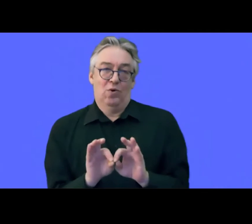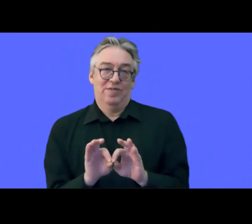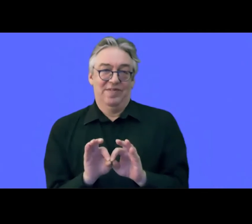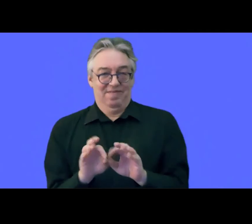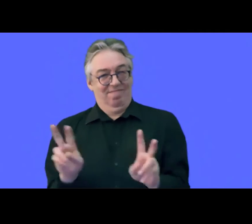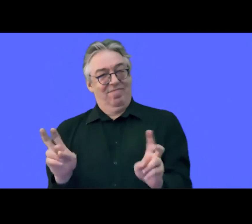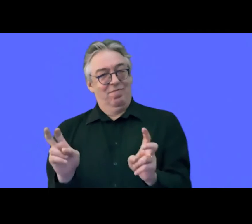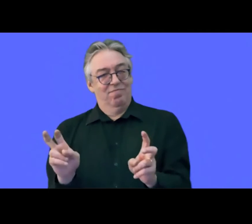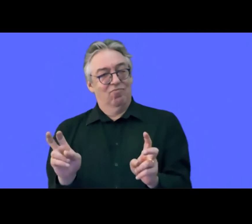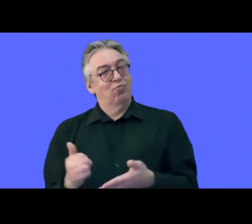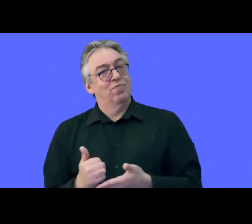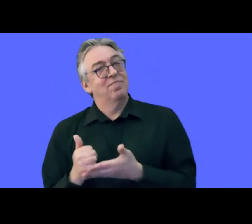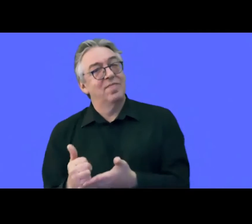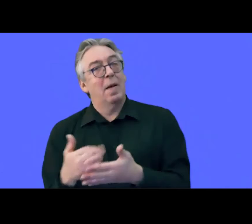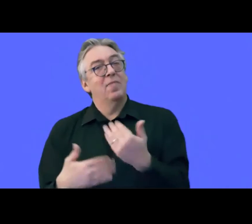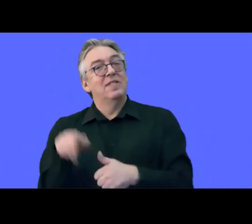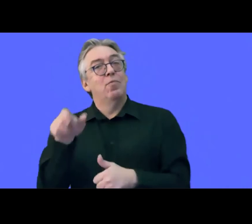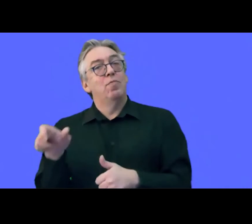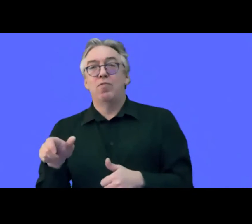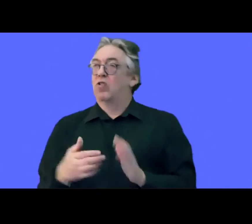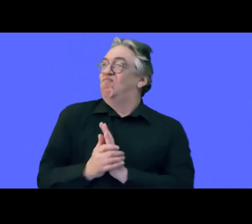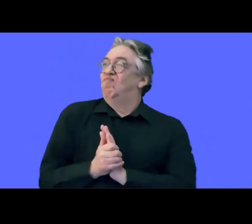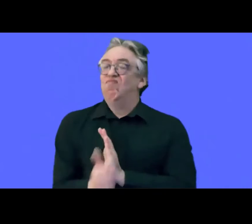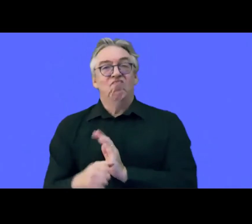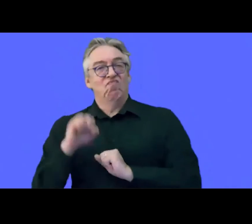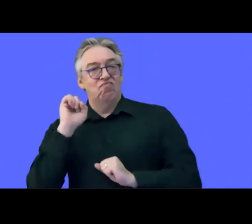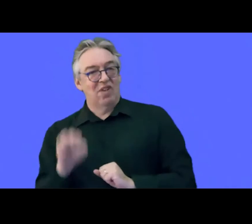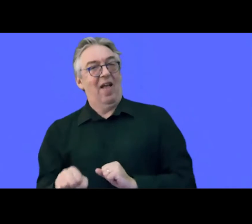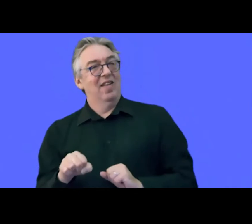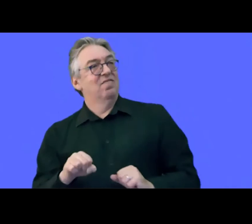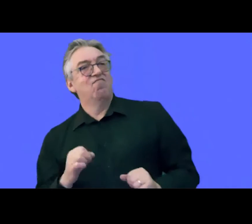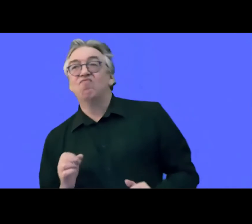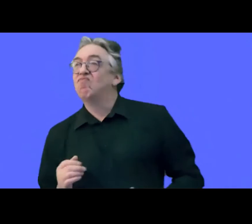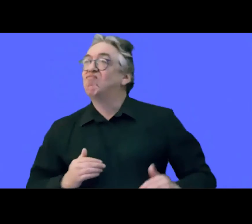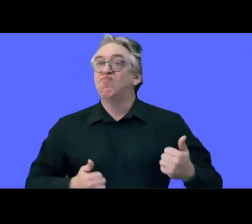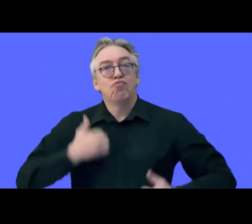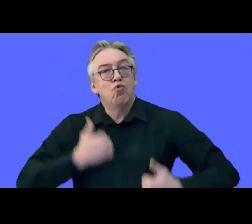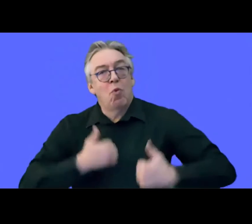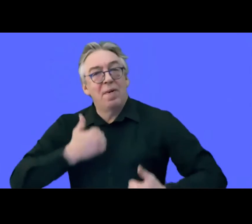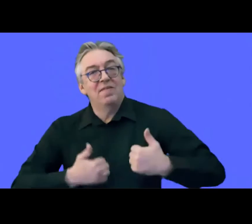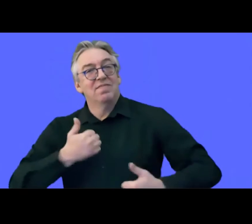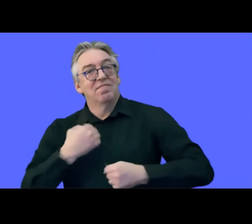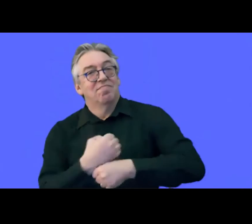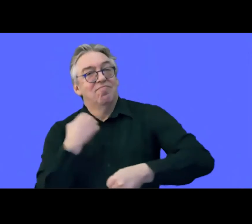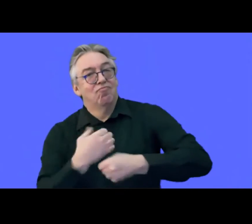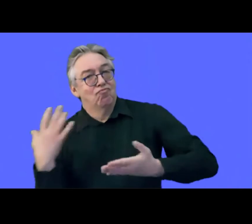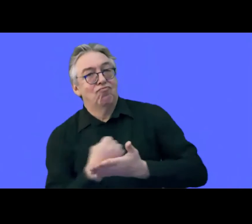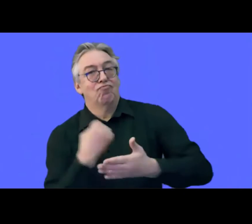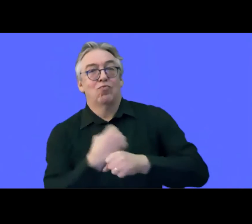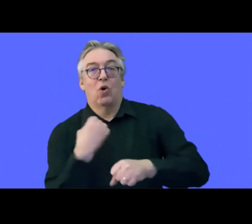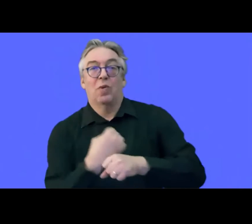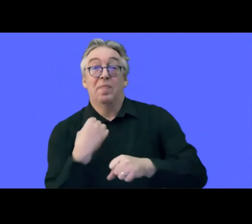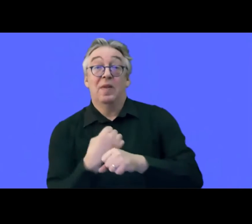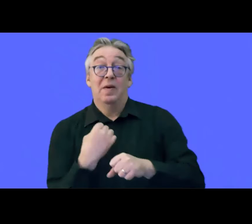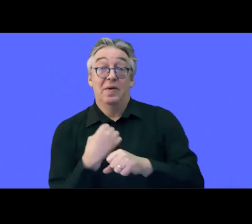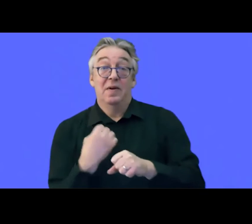with disability are able to compete equally in the labor market. An i2i program aims to improve employability skills